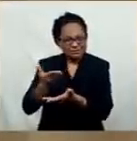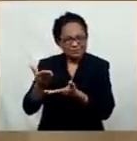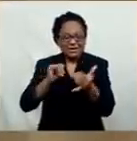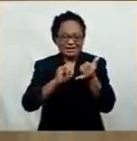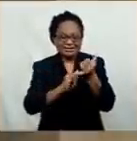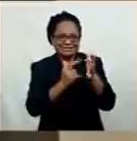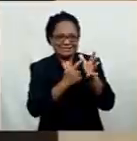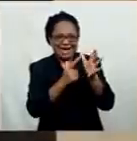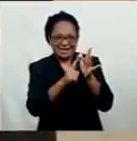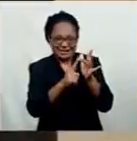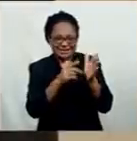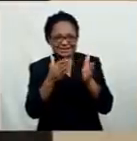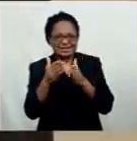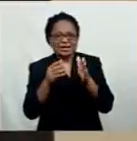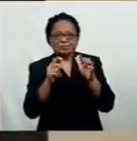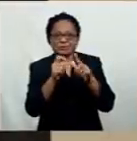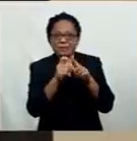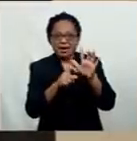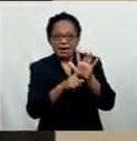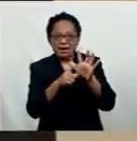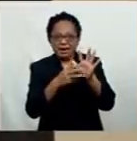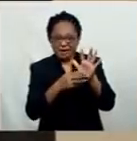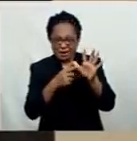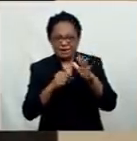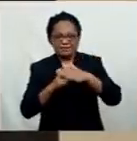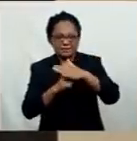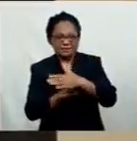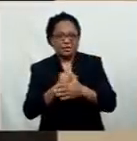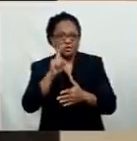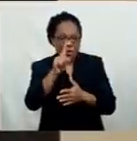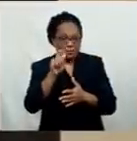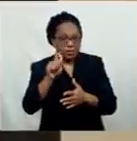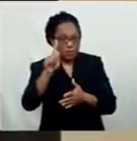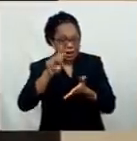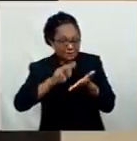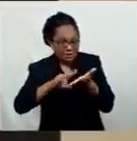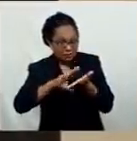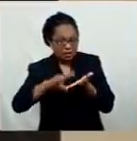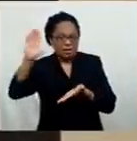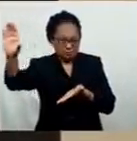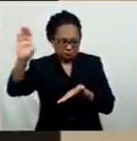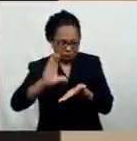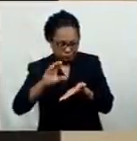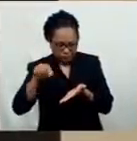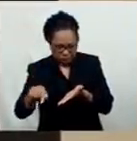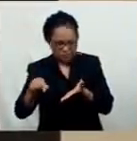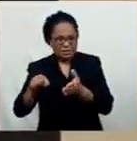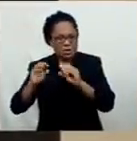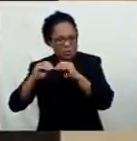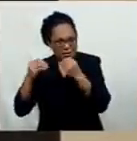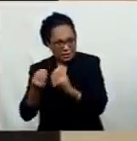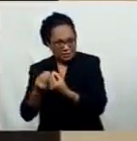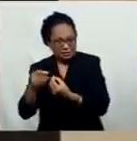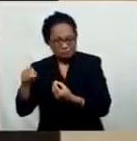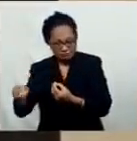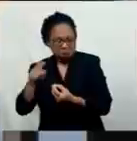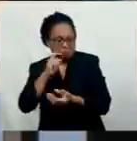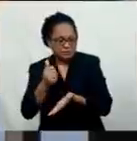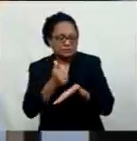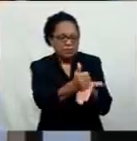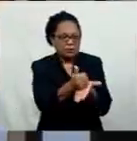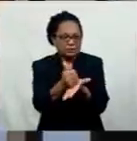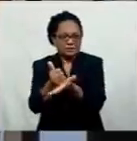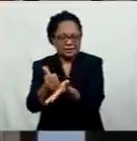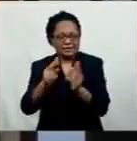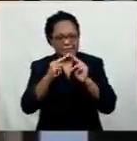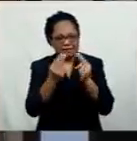Prema Foundation. Kerr adds that the $1.1 million partnership builds on the foundation's programs and will support many families. Sai